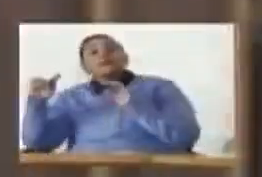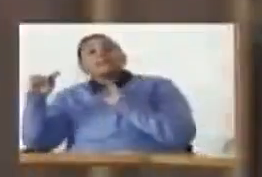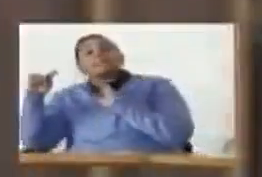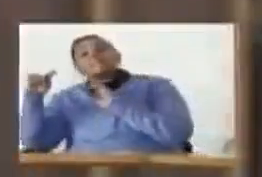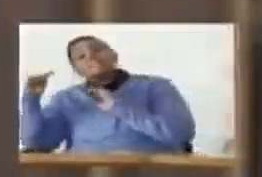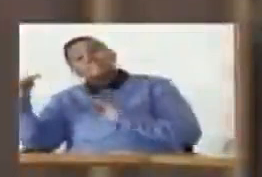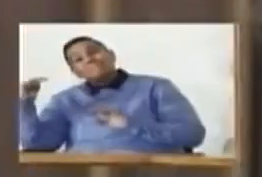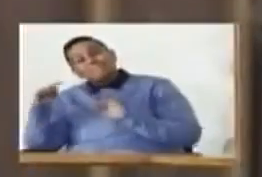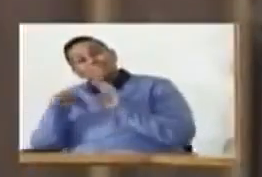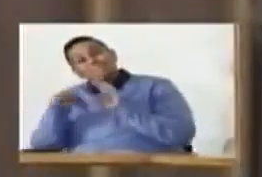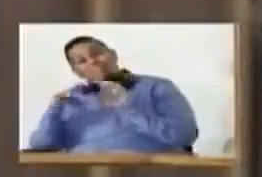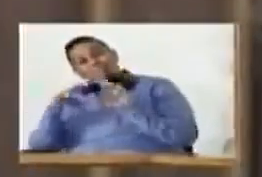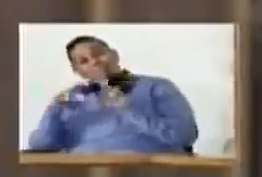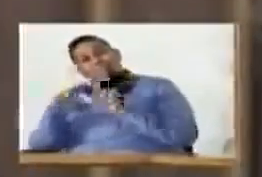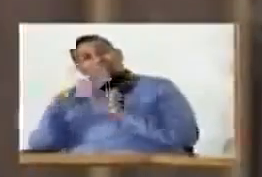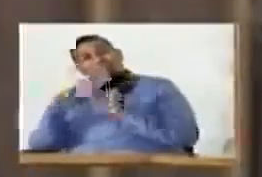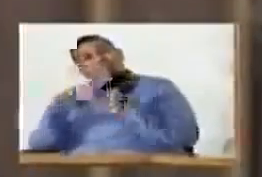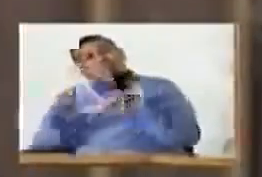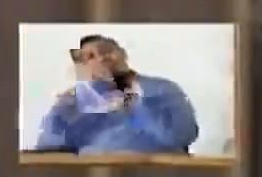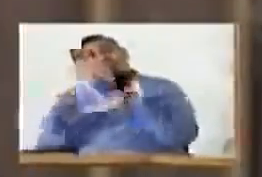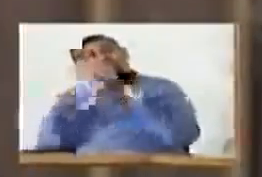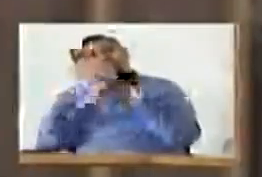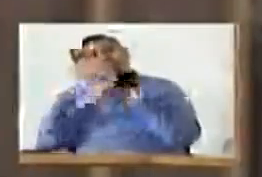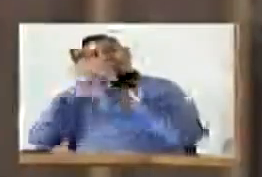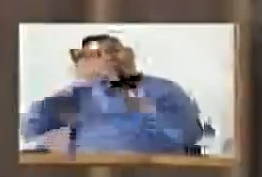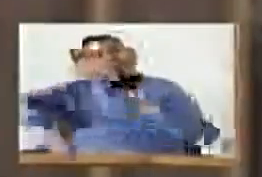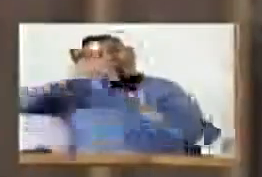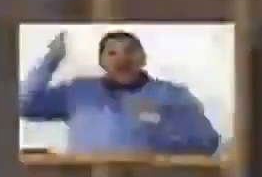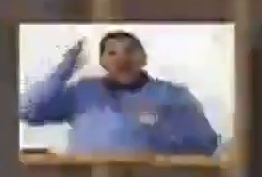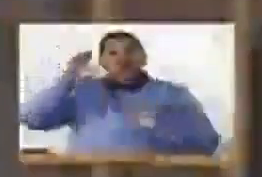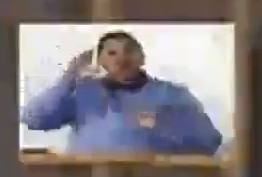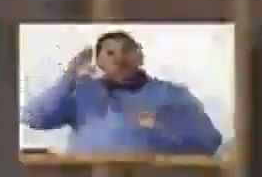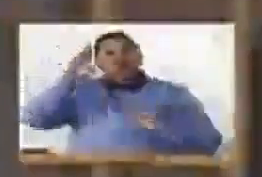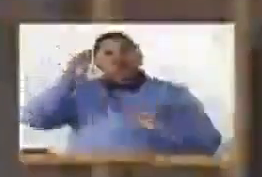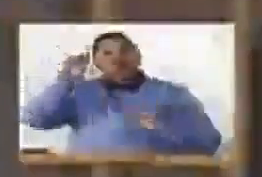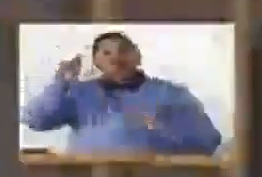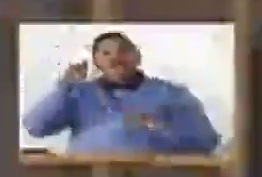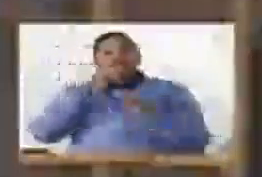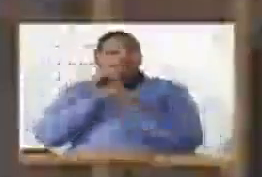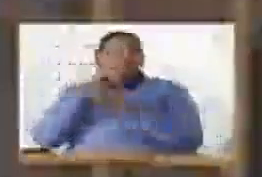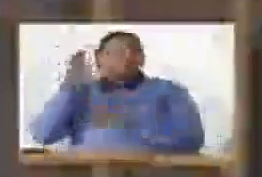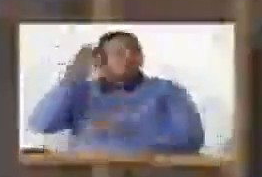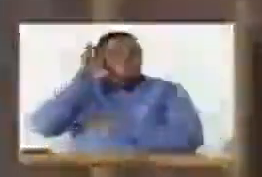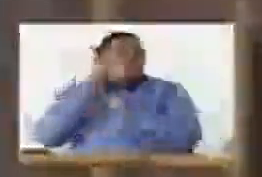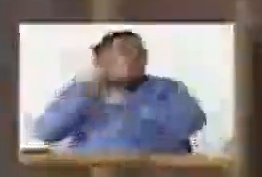from B, representing Jamaica's highest credit rating in over 10 years.